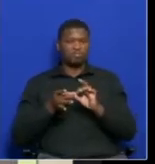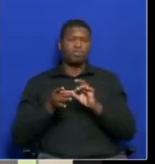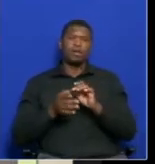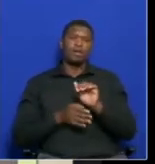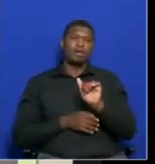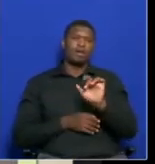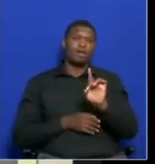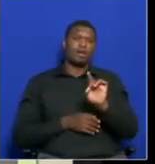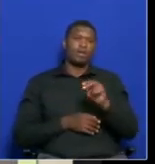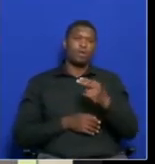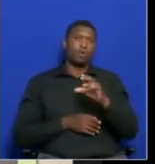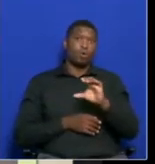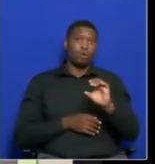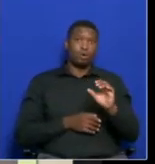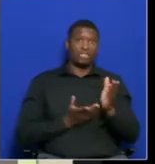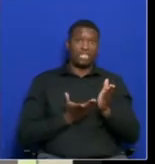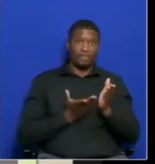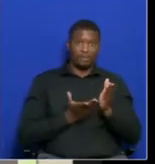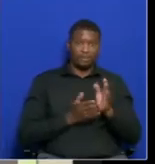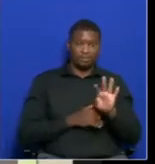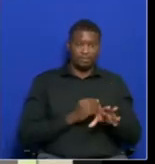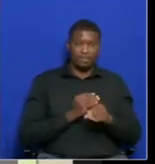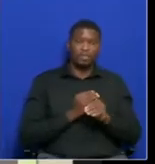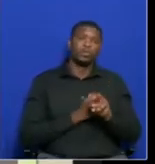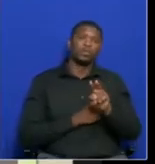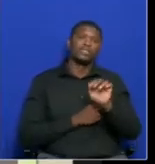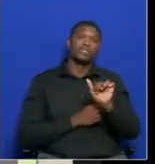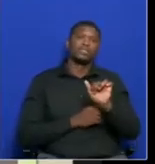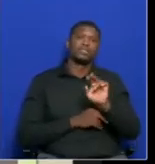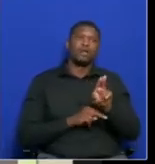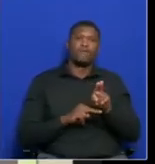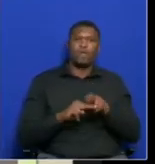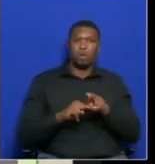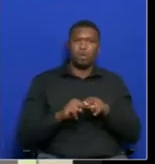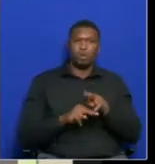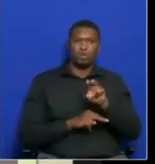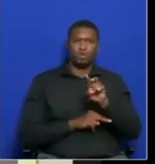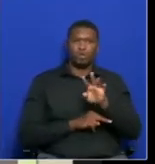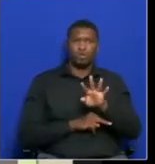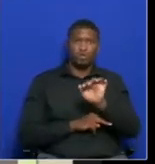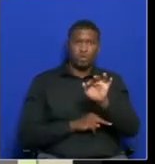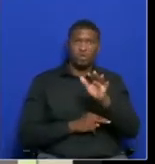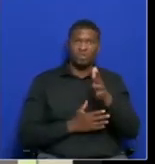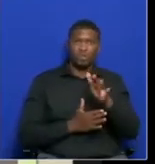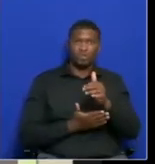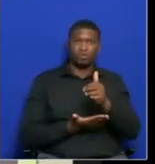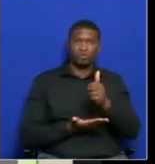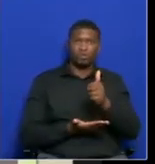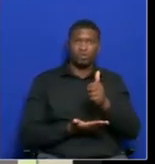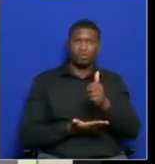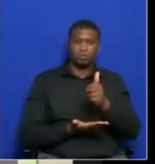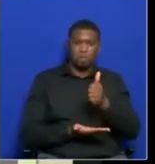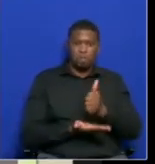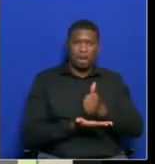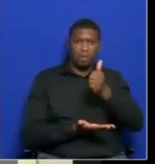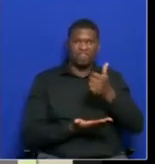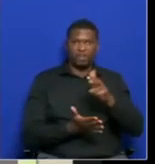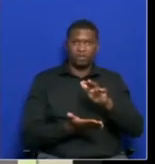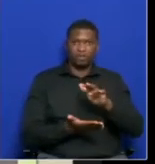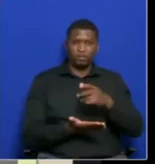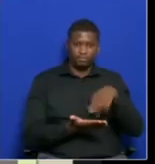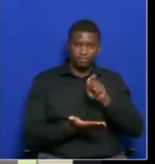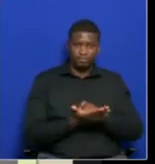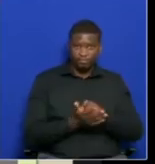of February 2025, you stamped and signed it. Yes, You see Commissioner. that? I see. Yes,